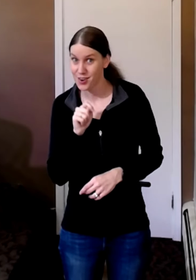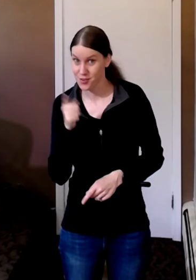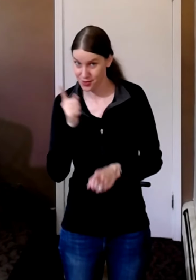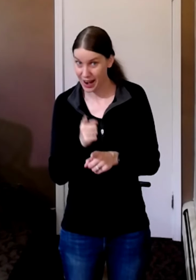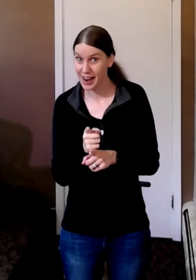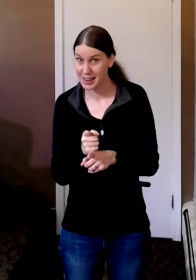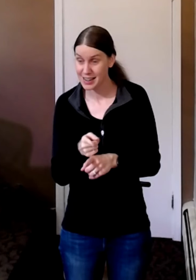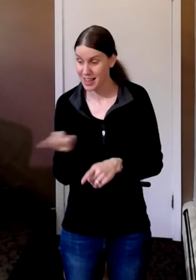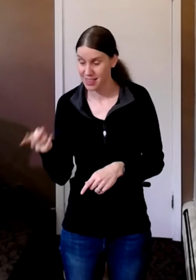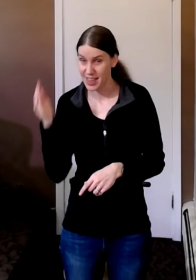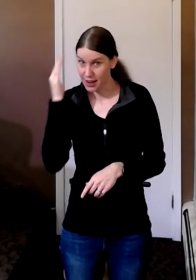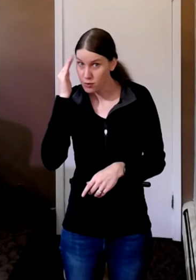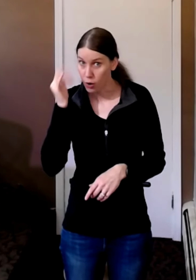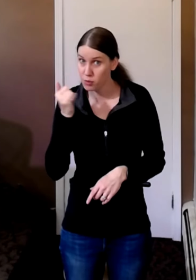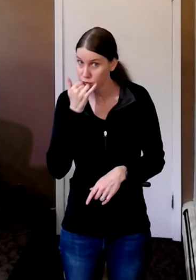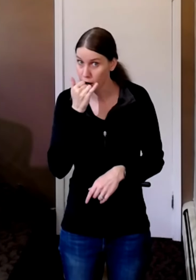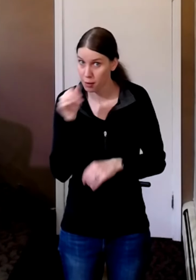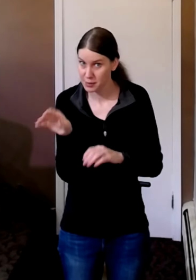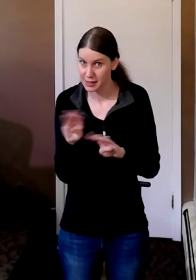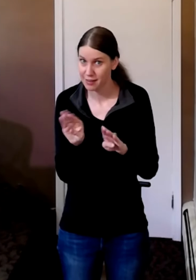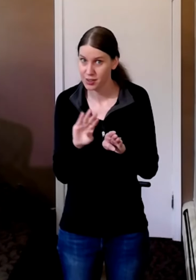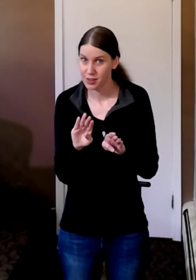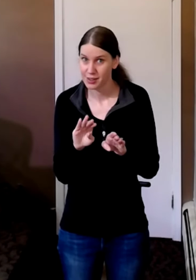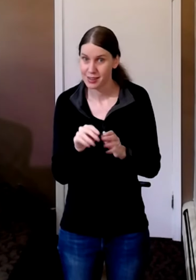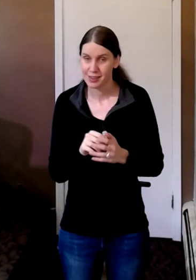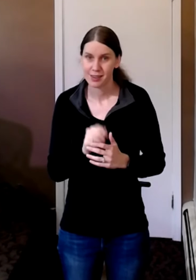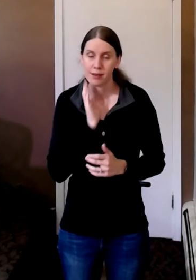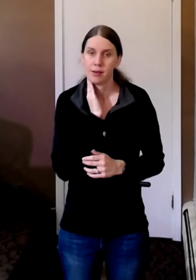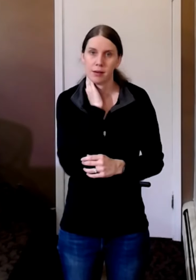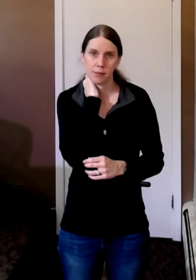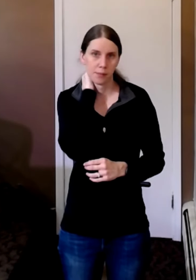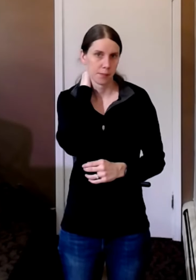this? You know? Just have to.